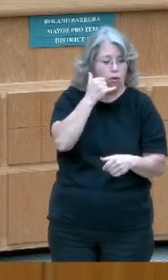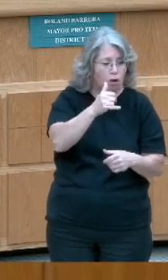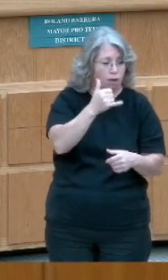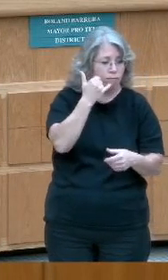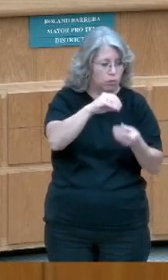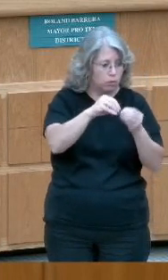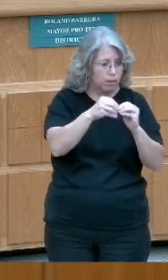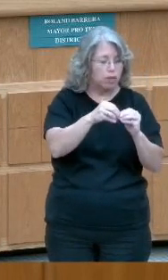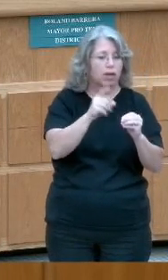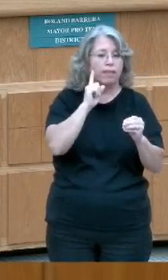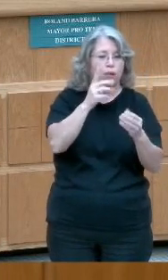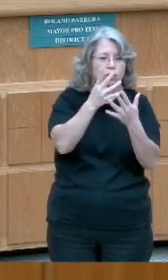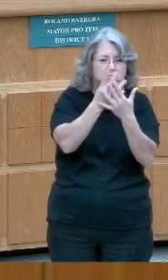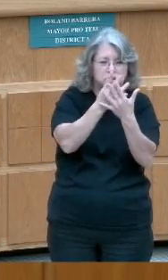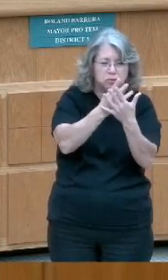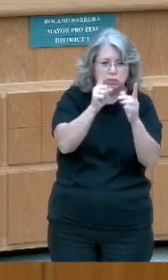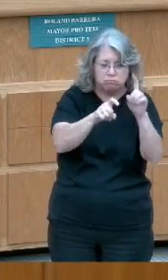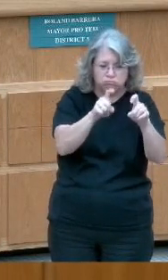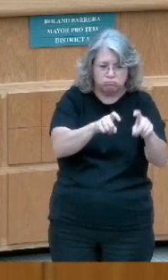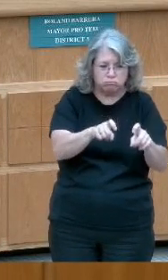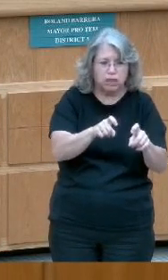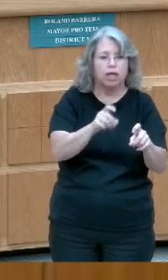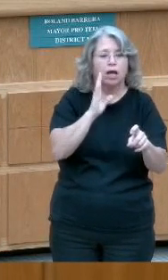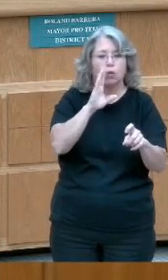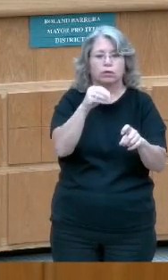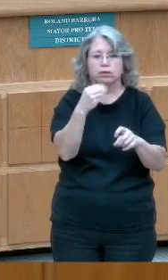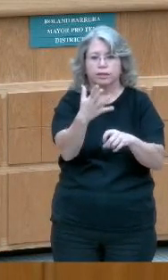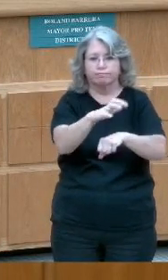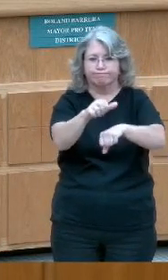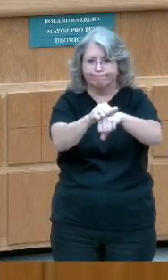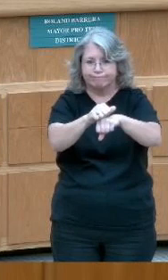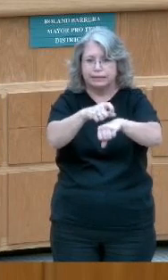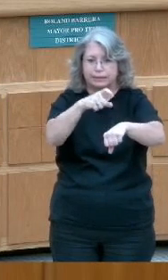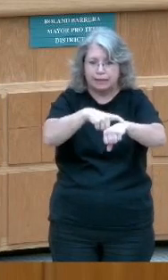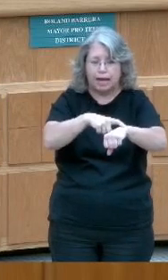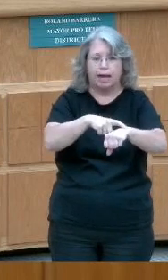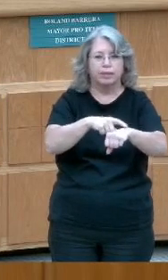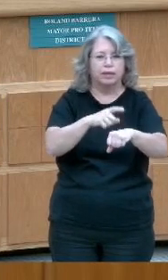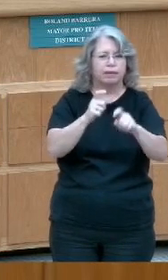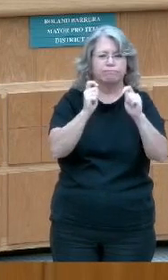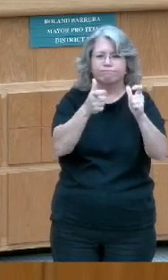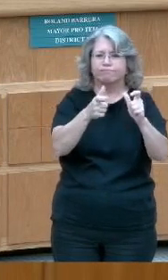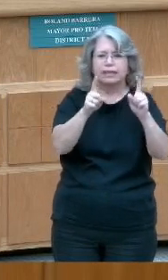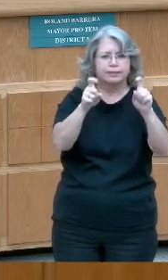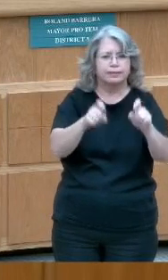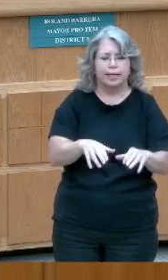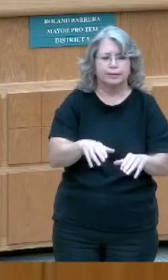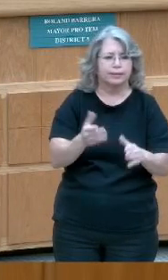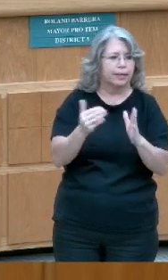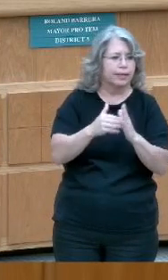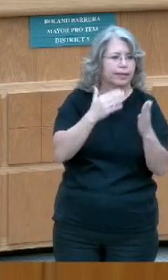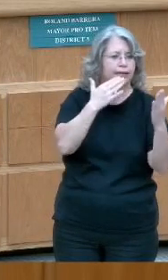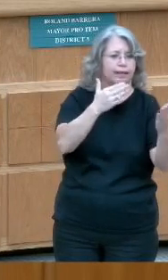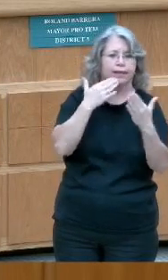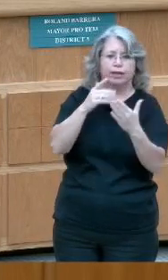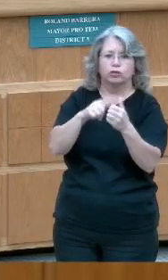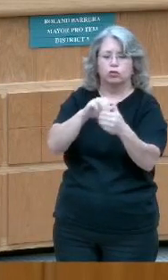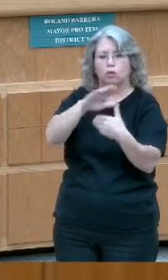given a time, and you will have a very efficient test. And again, thank you to everybody